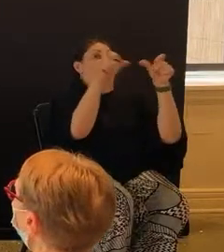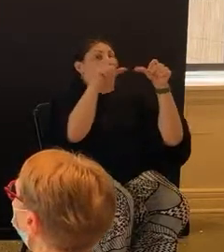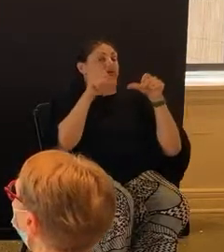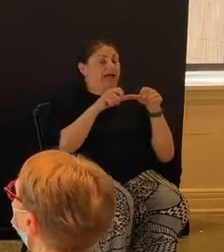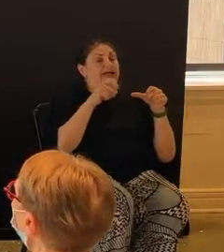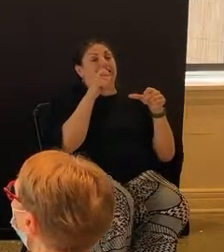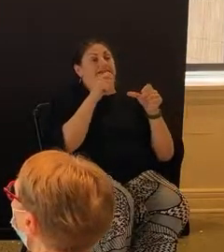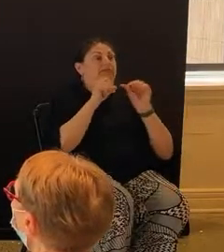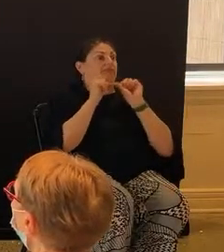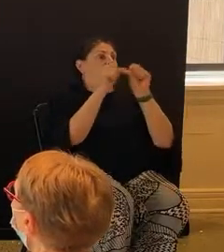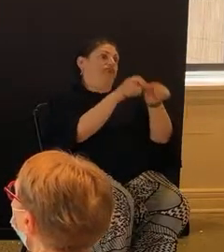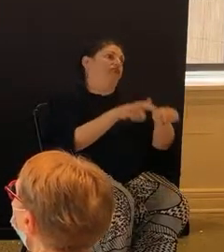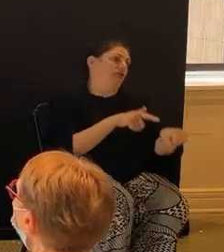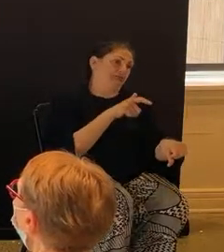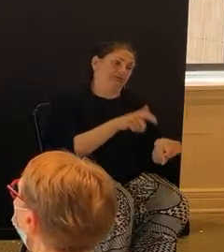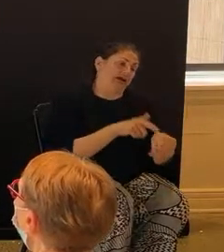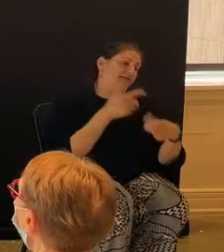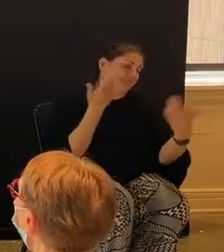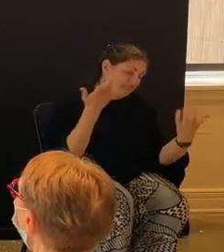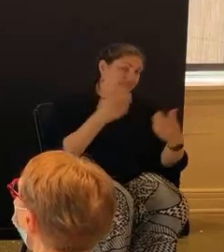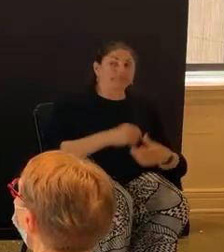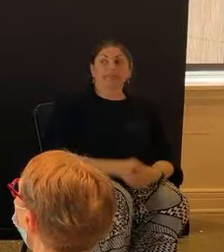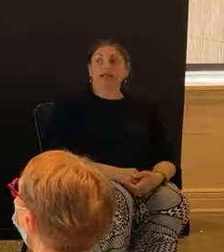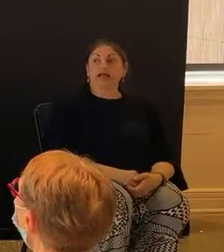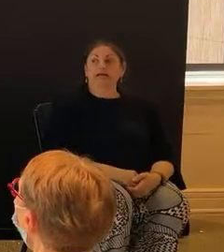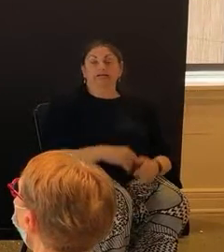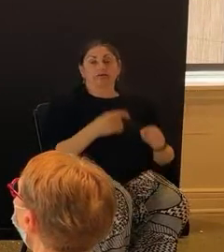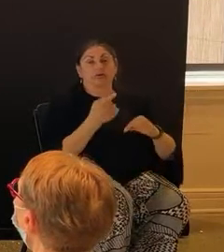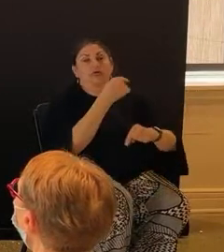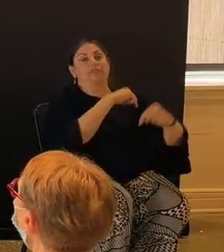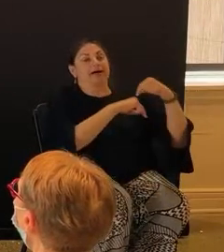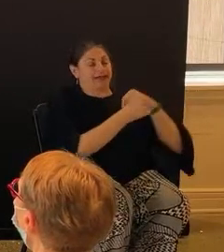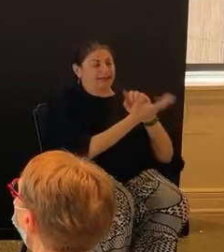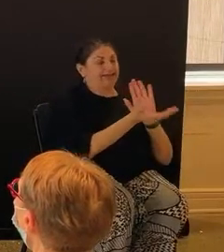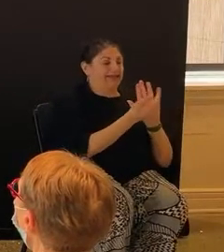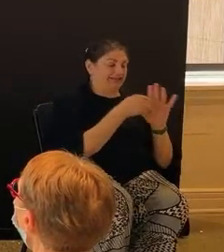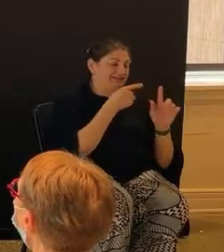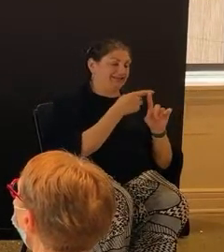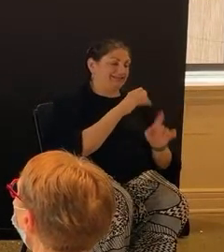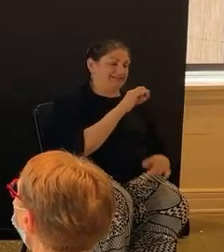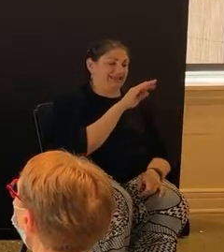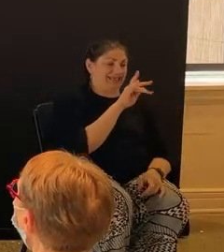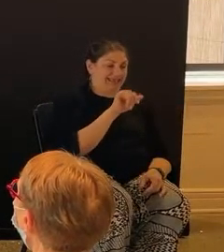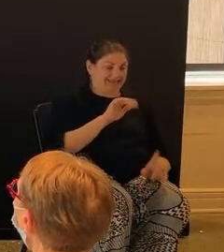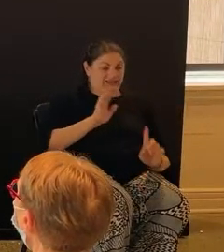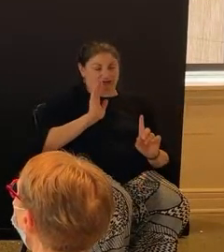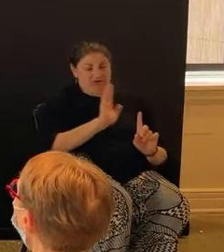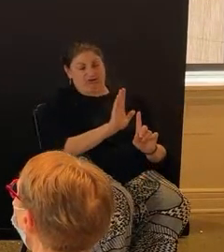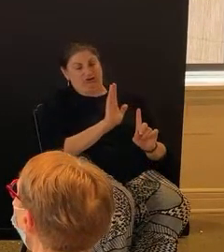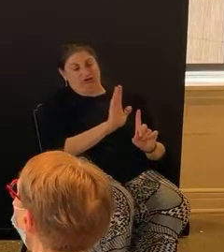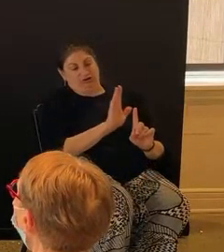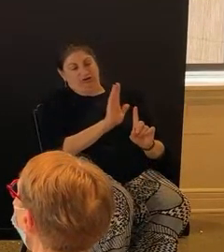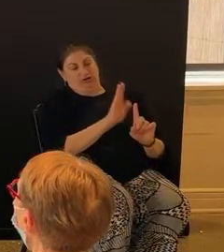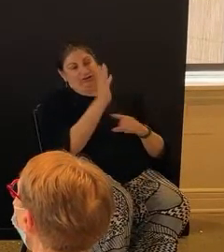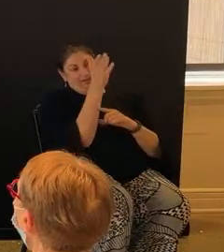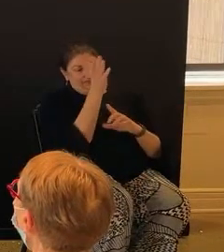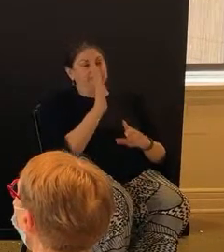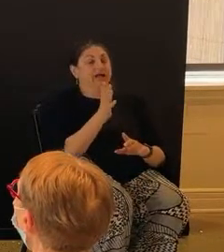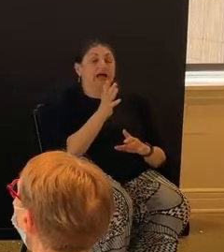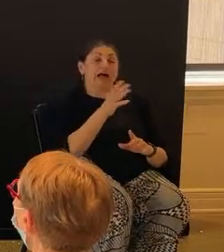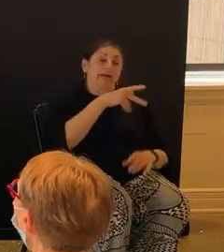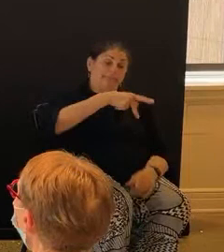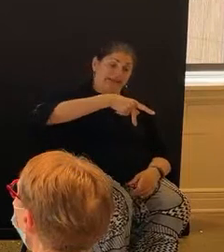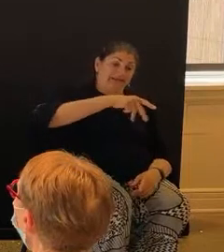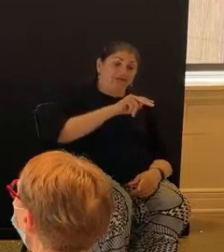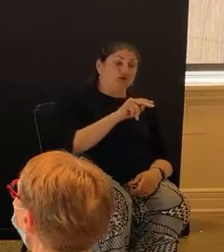know, to sort of piggyback off Sandy's, you know, the Pacific Northwest is a lively and jumping place. You can see that it's, you